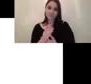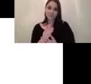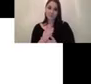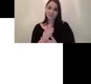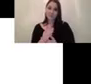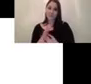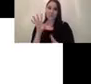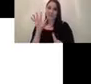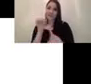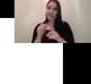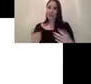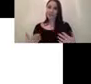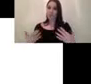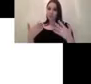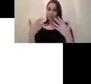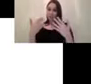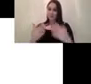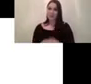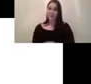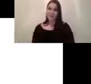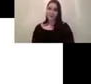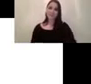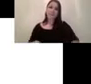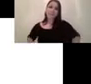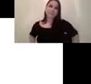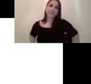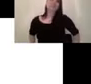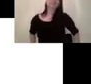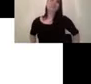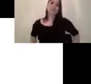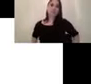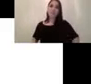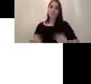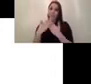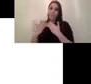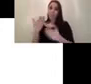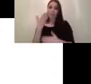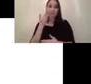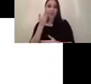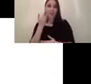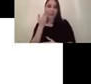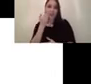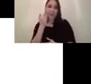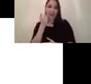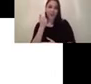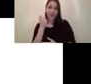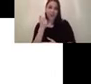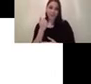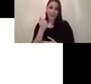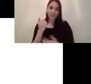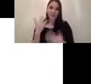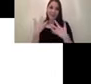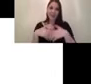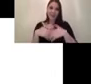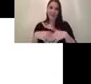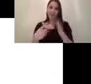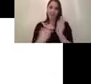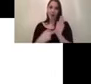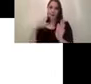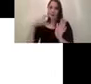detection results. More recently, the Cascade and Dynamic RCNN